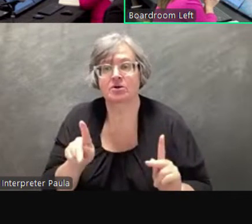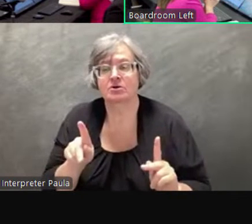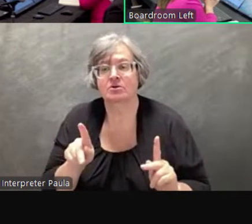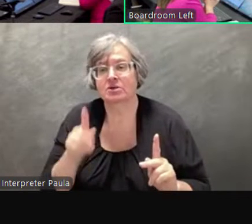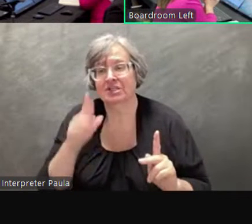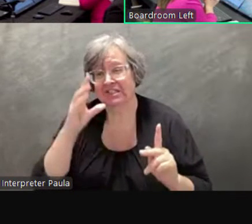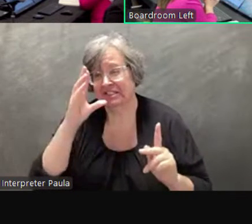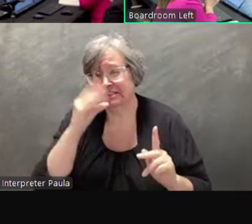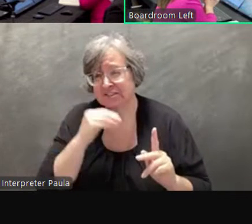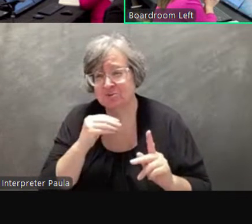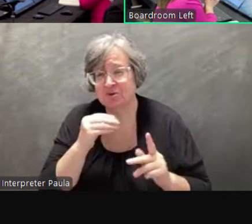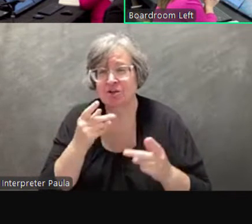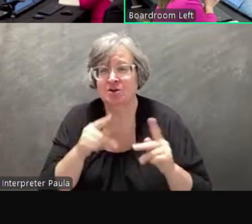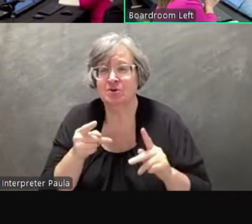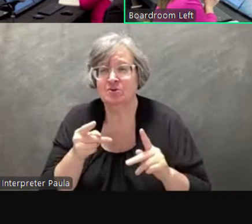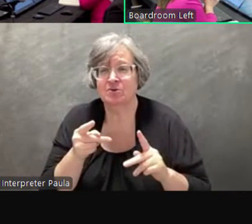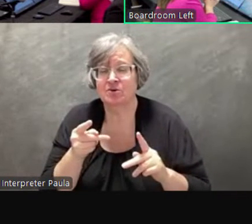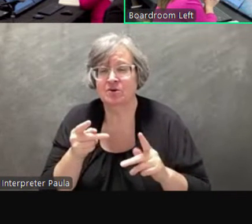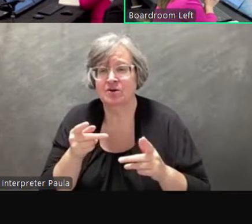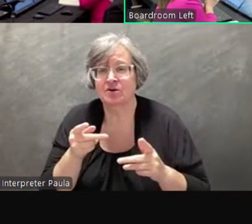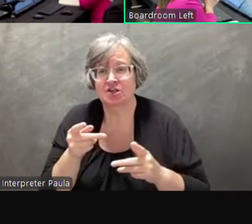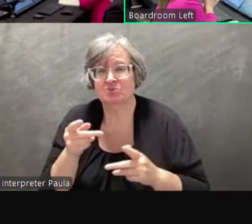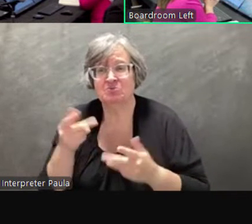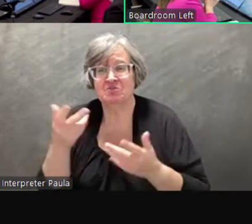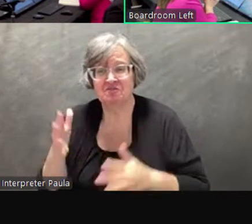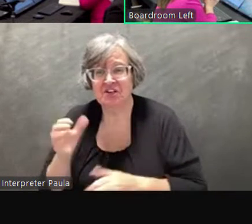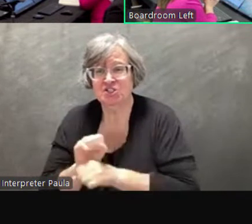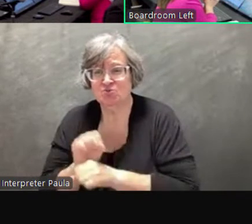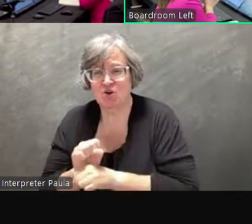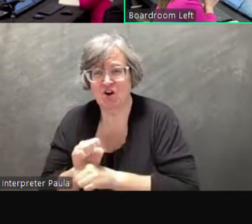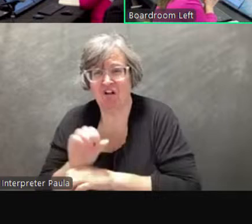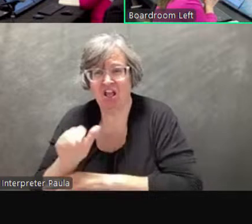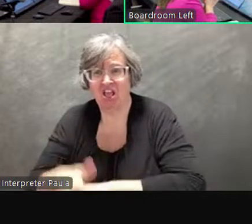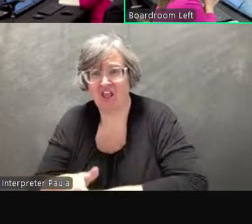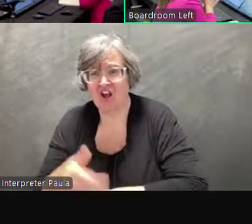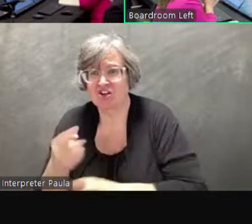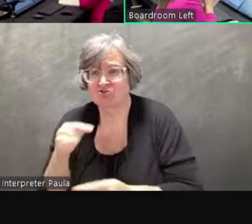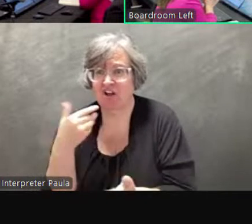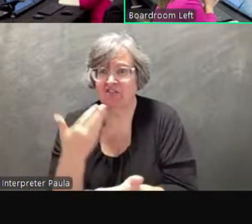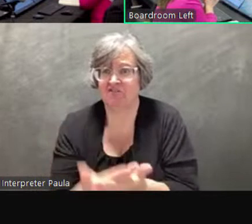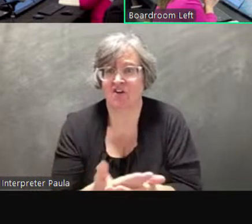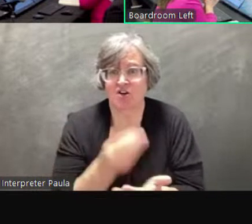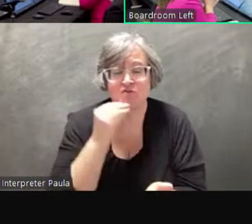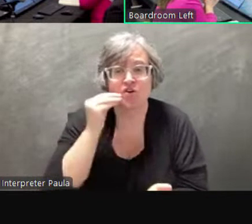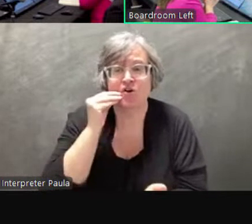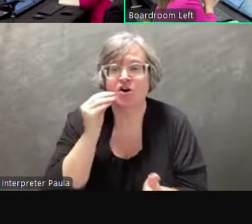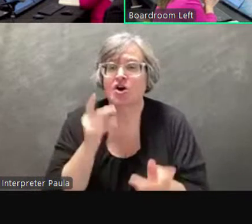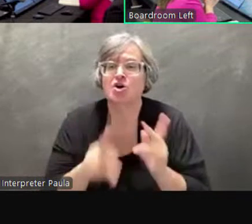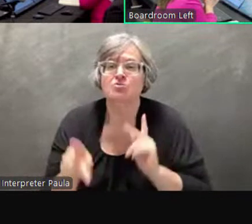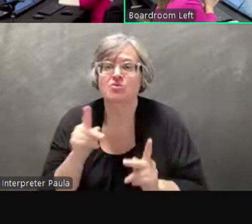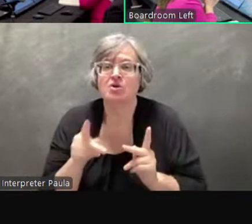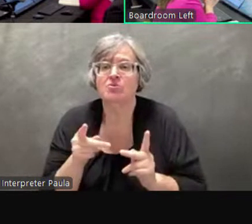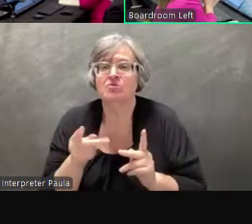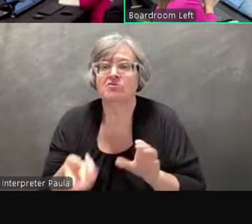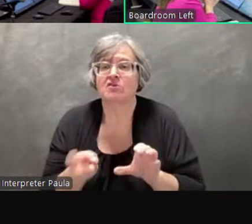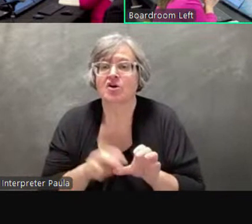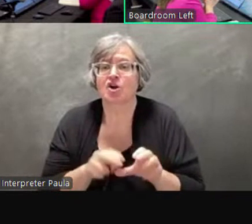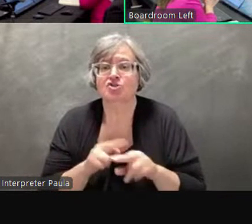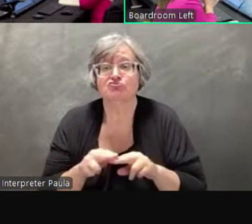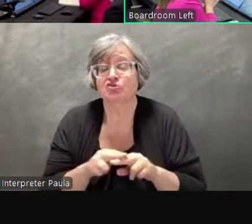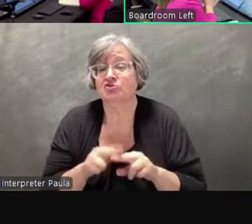sleeping, those who are trying to get home from that last shift to make it home, those who may just be on the train because they